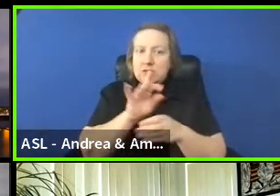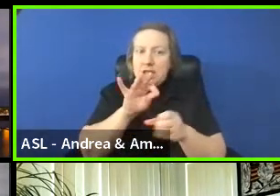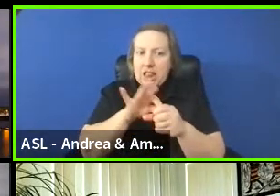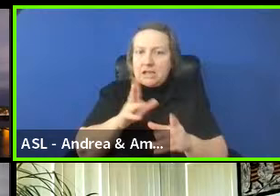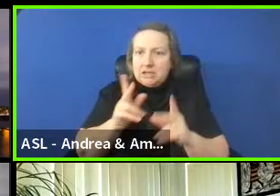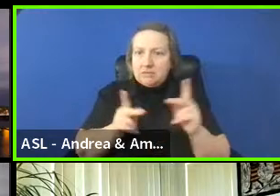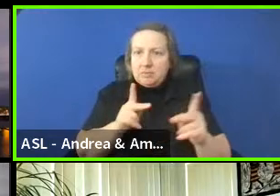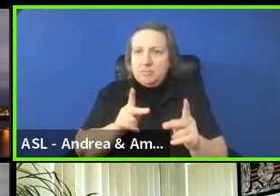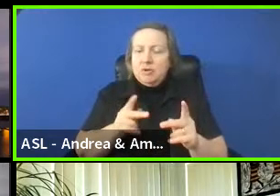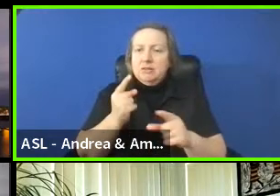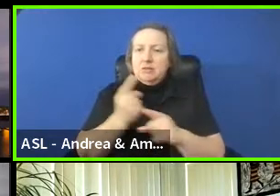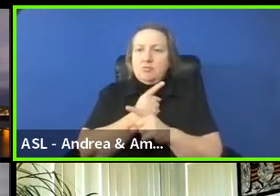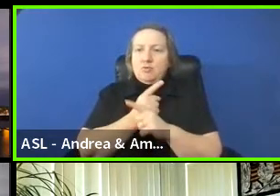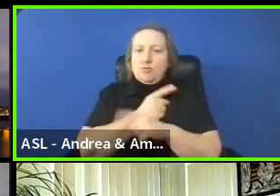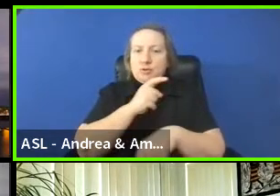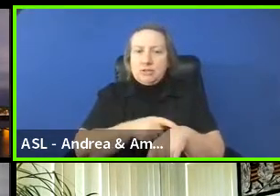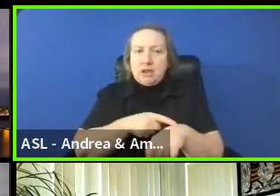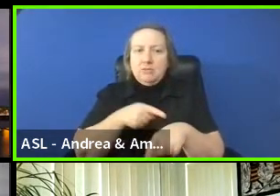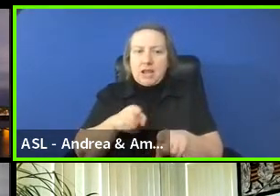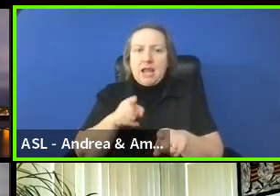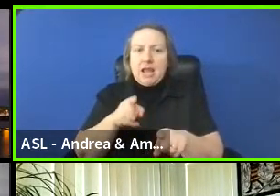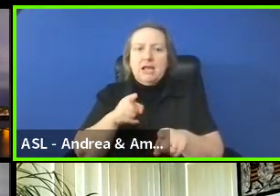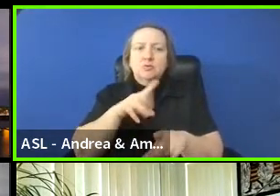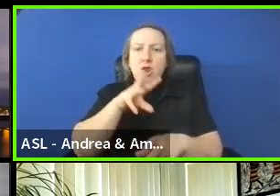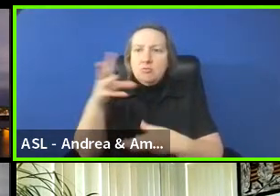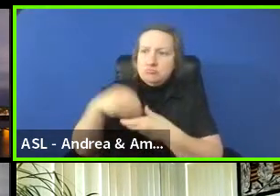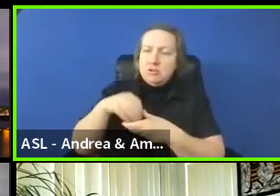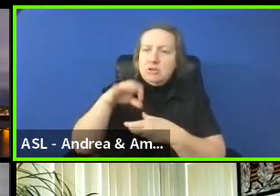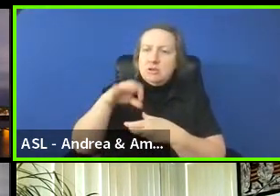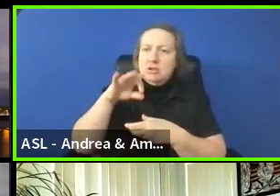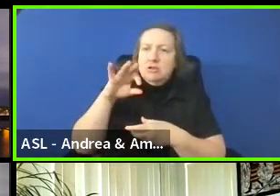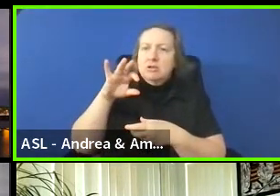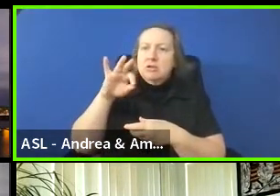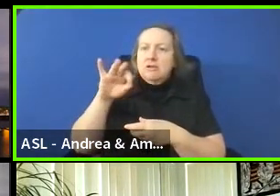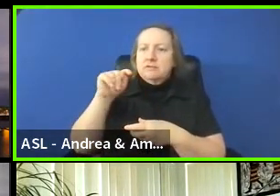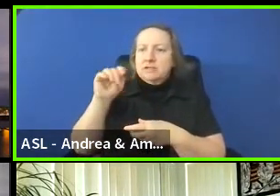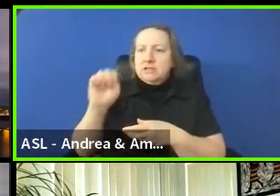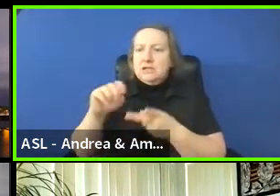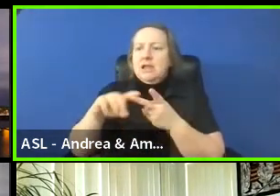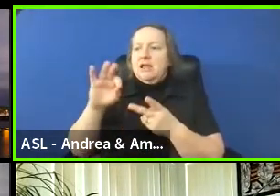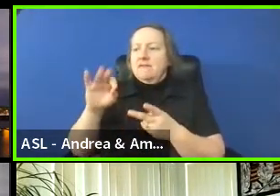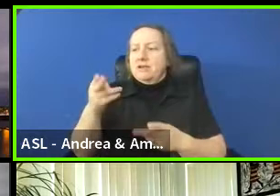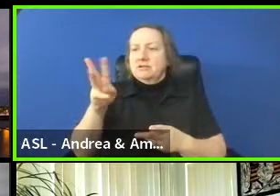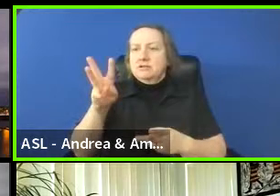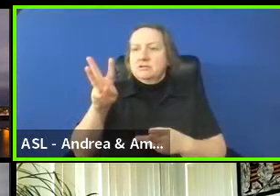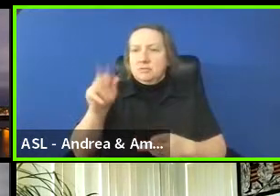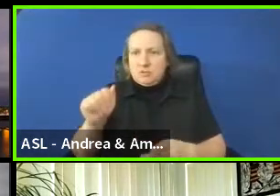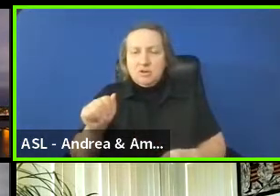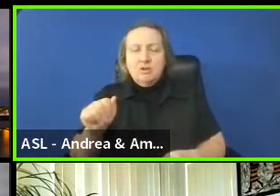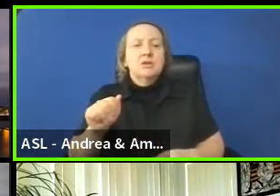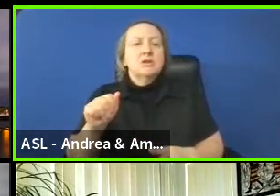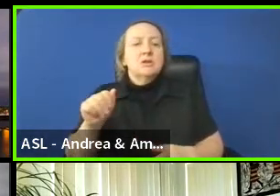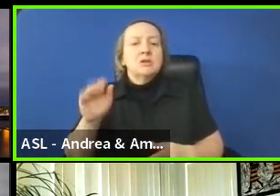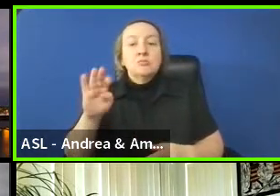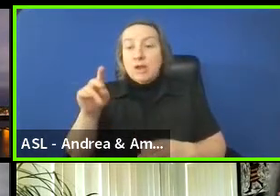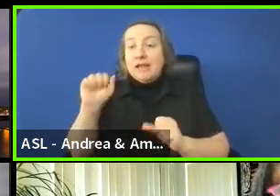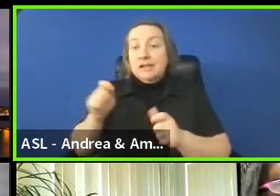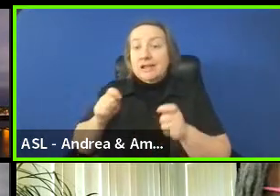at the most appropriate times as we're engaging with FTA and FHWA. Brad, you have control or the ability now to